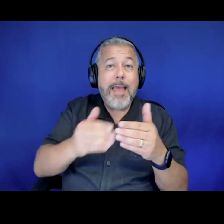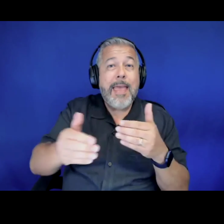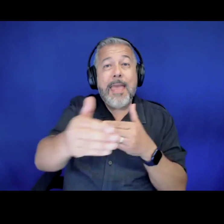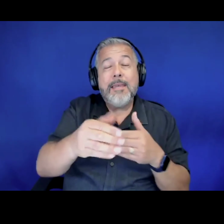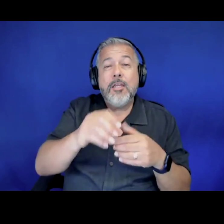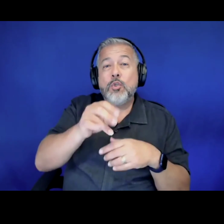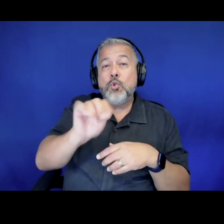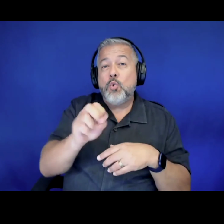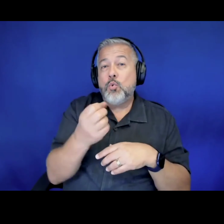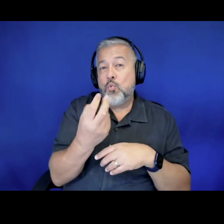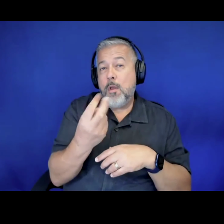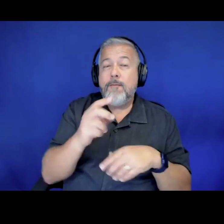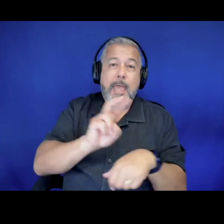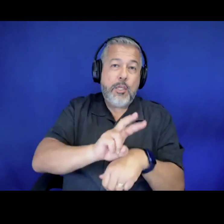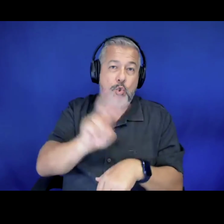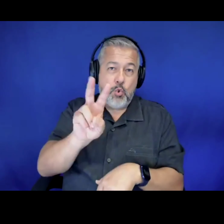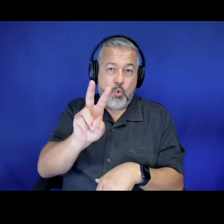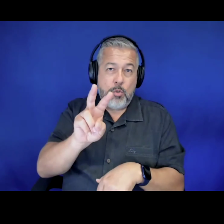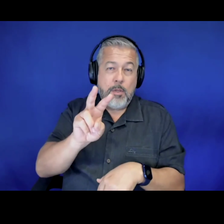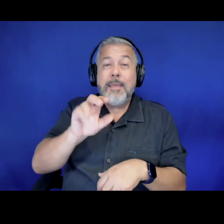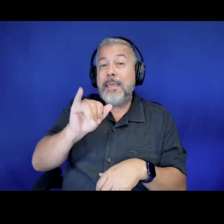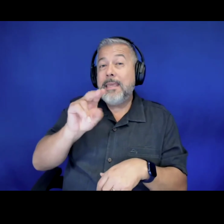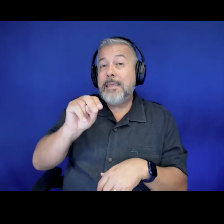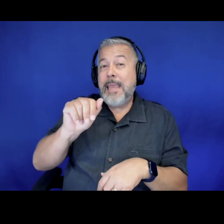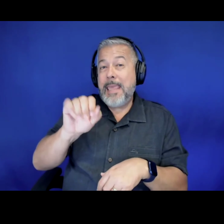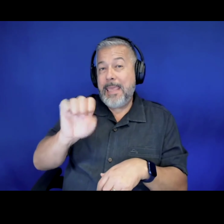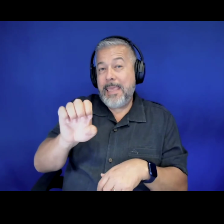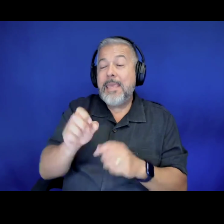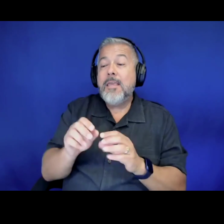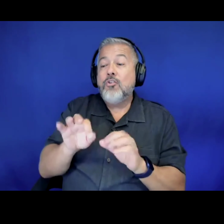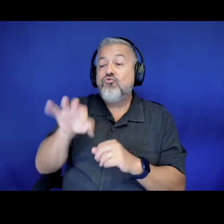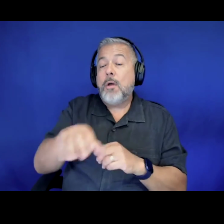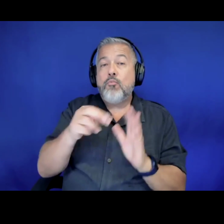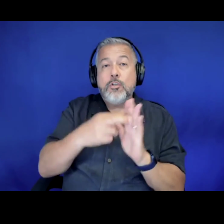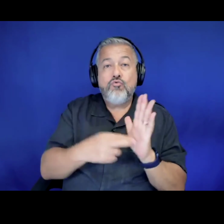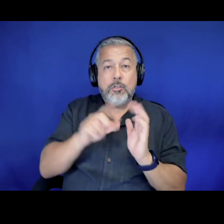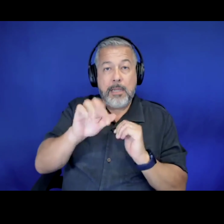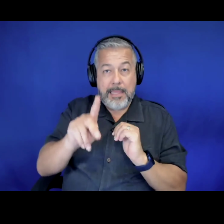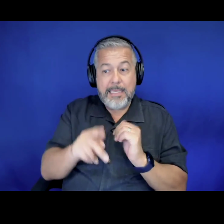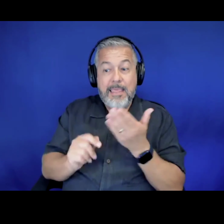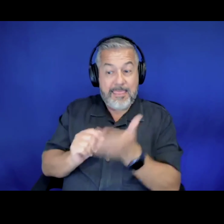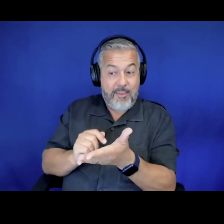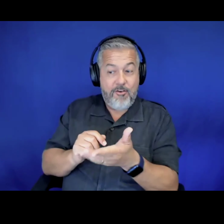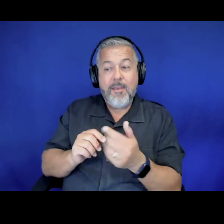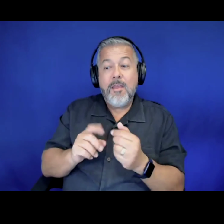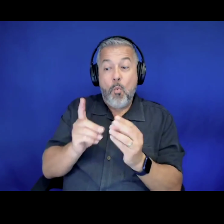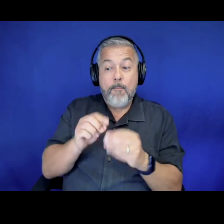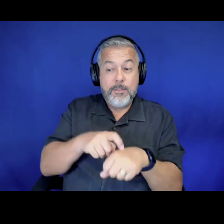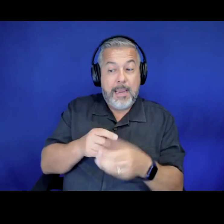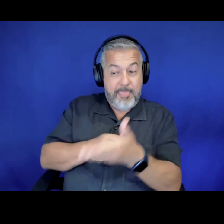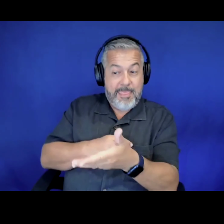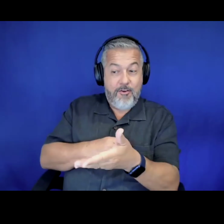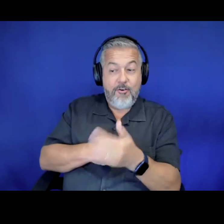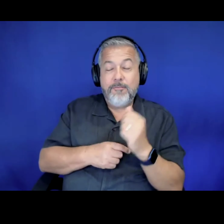2 p.m. NA has dropped that registration link earlier, and Michelle just dropped it one more time for us, so you don't have to go